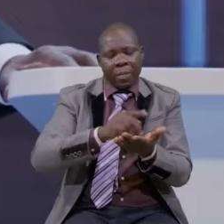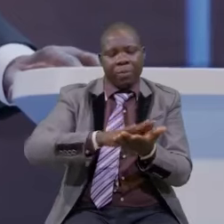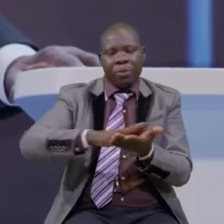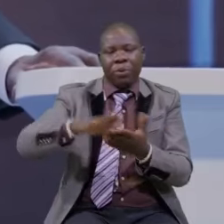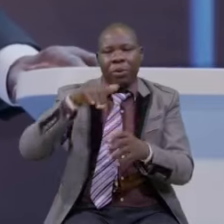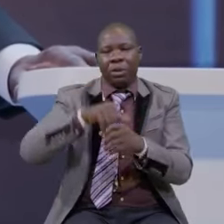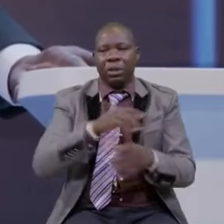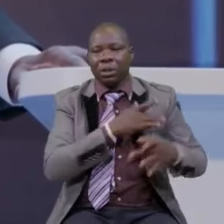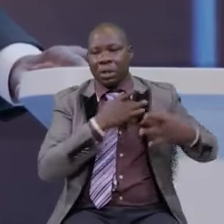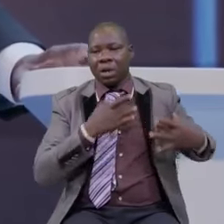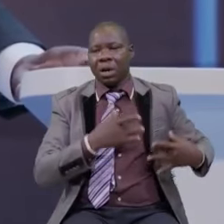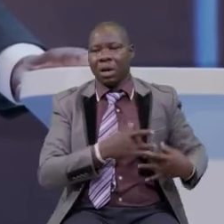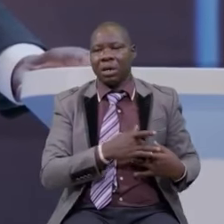heart.